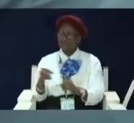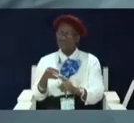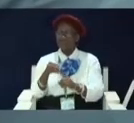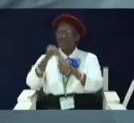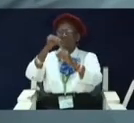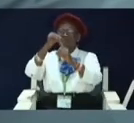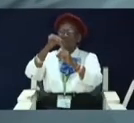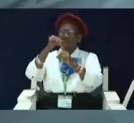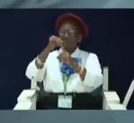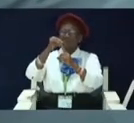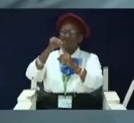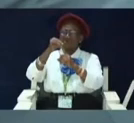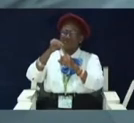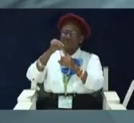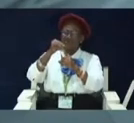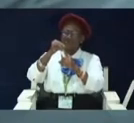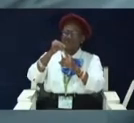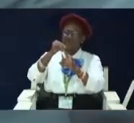special.